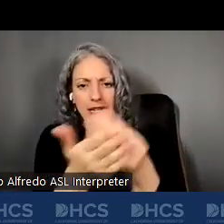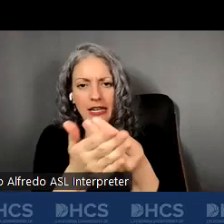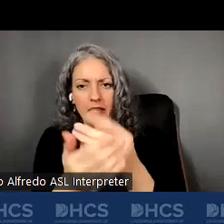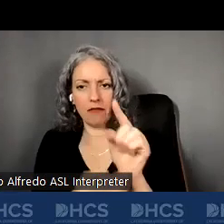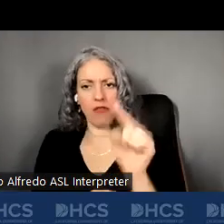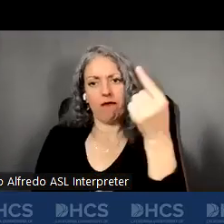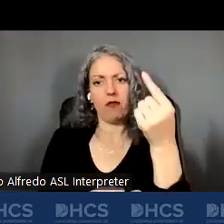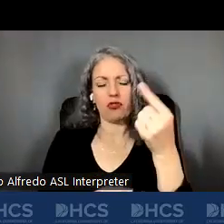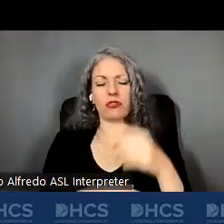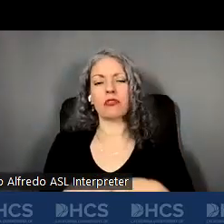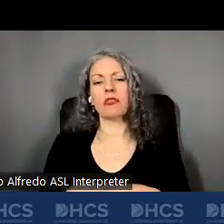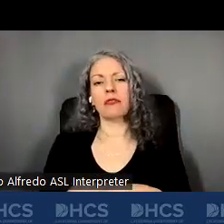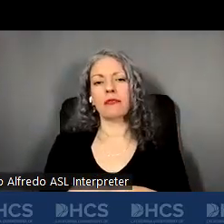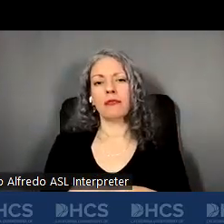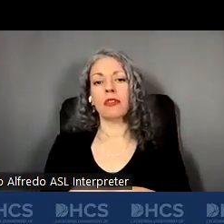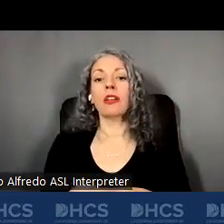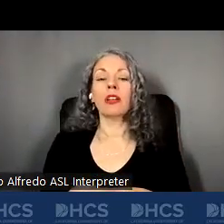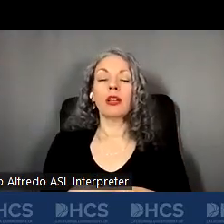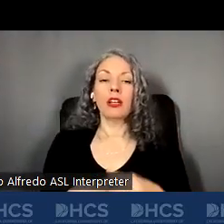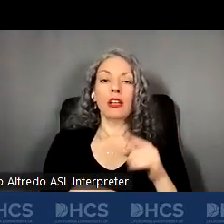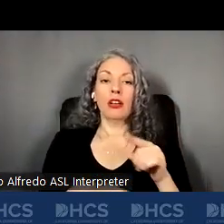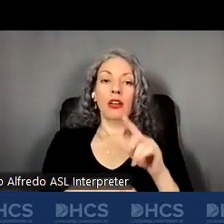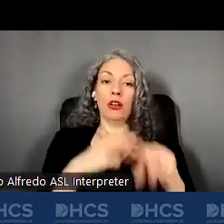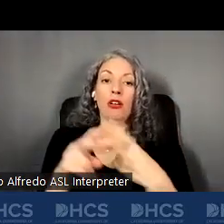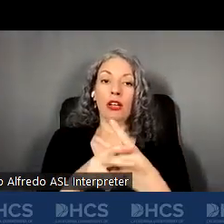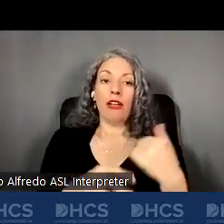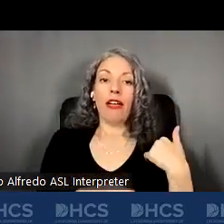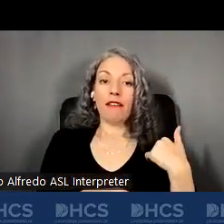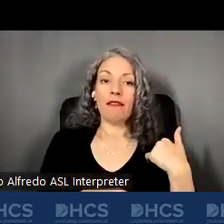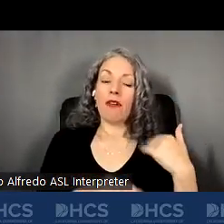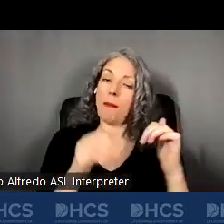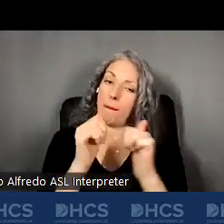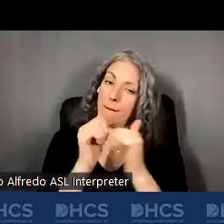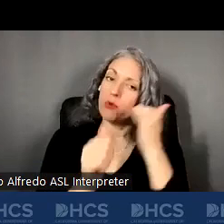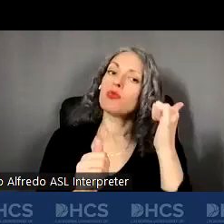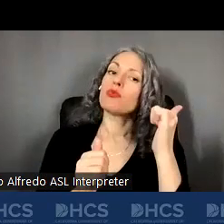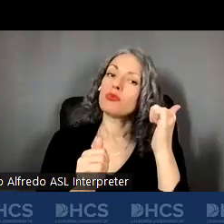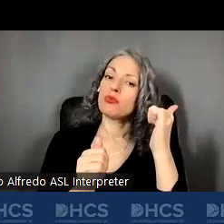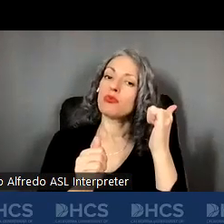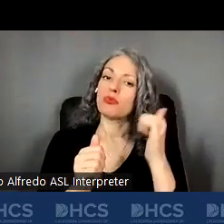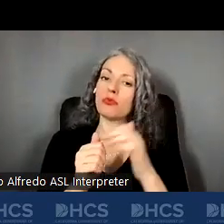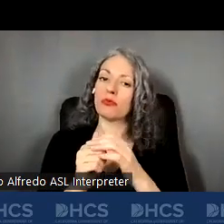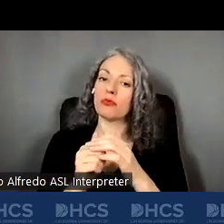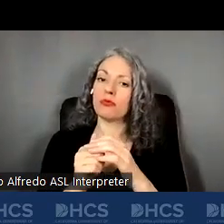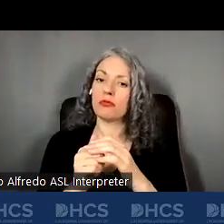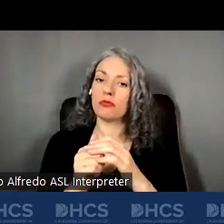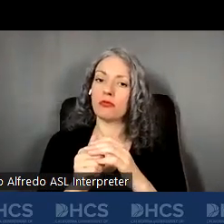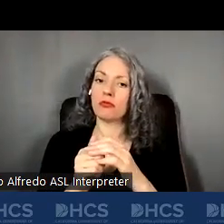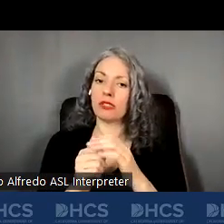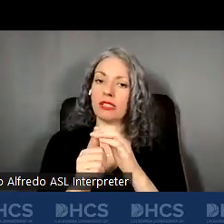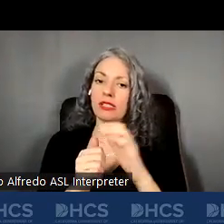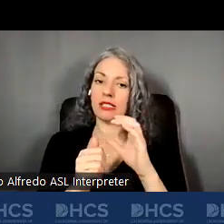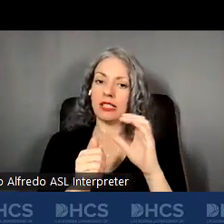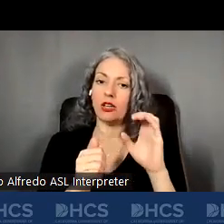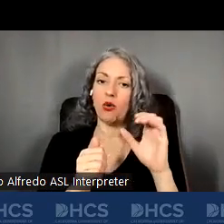I will say that in terms of the entity types, we had most fell in the CBO bucket, so community-based organizations.